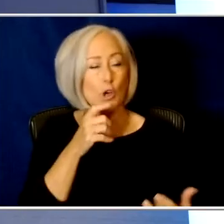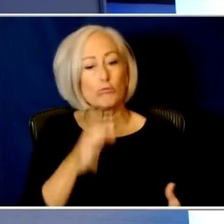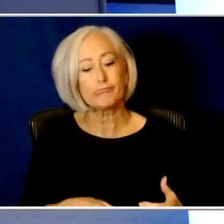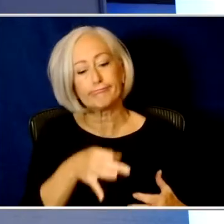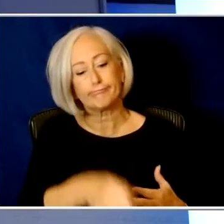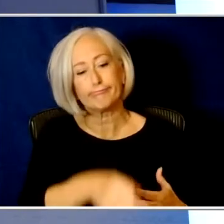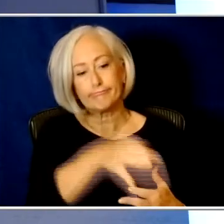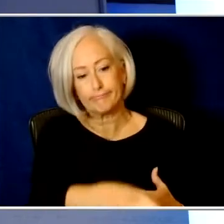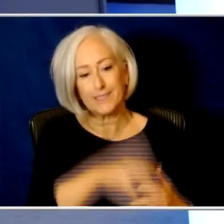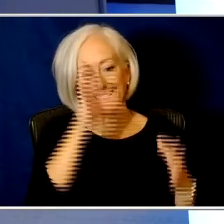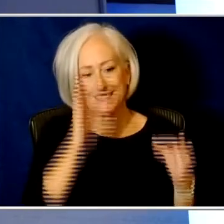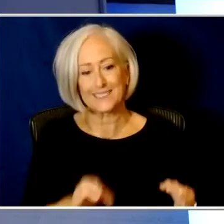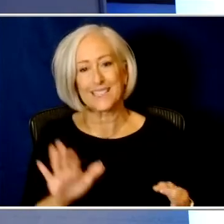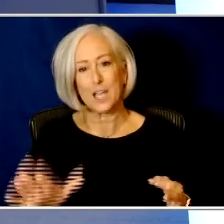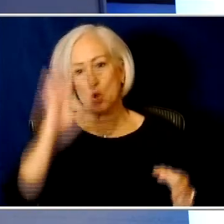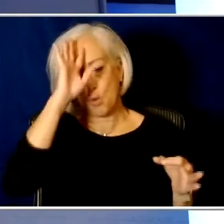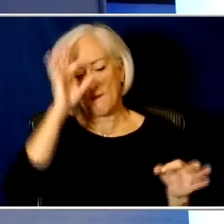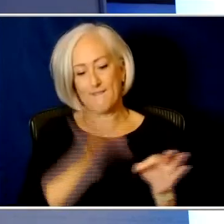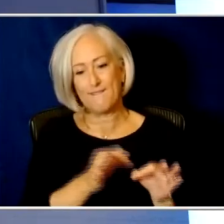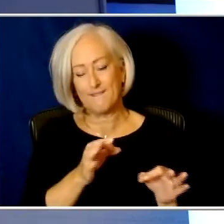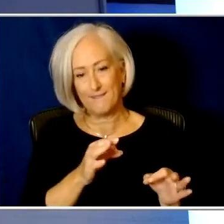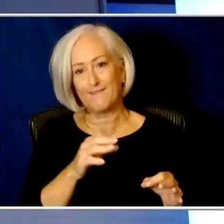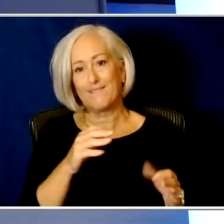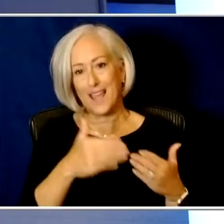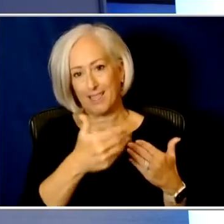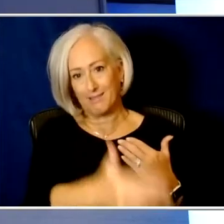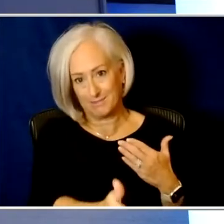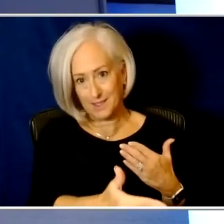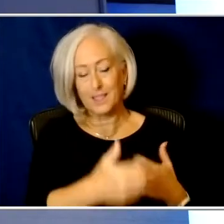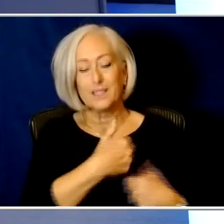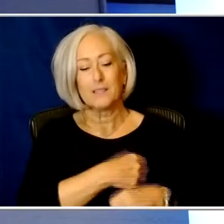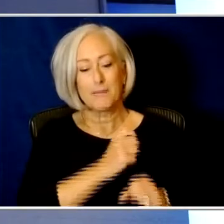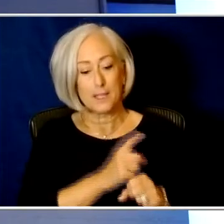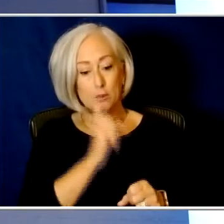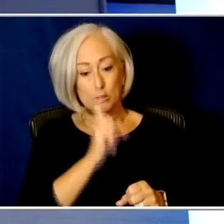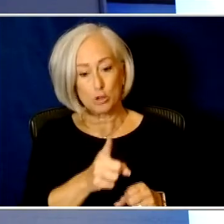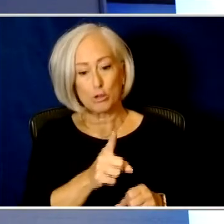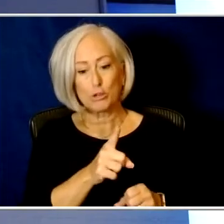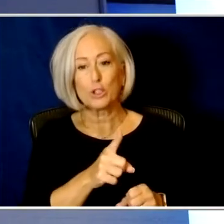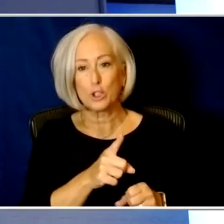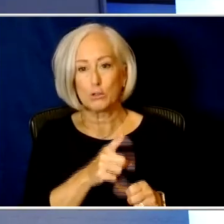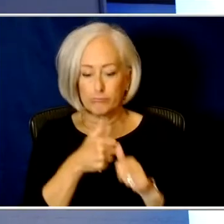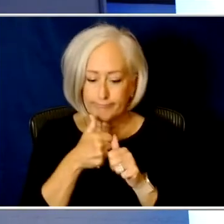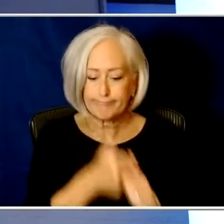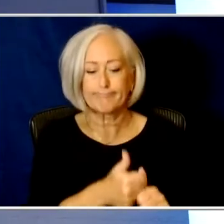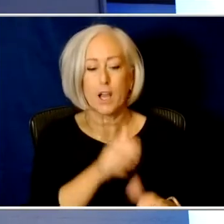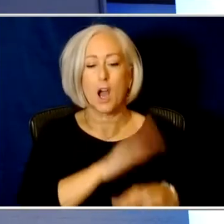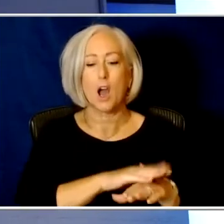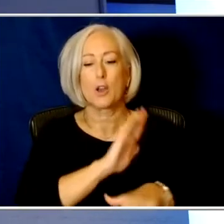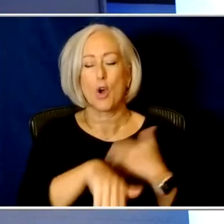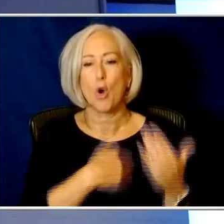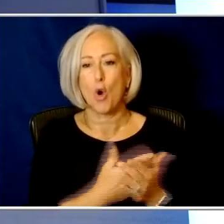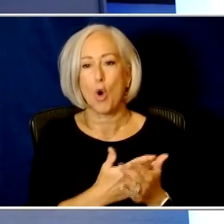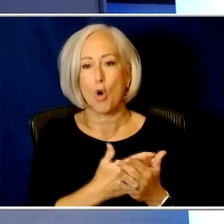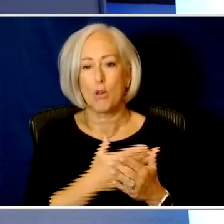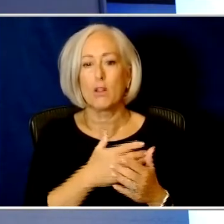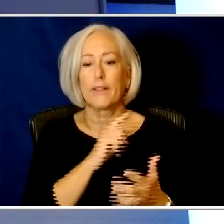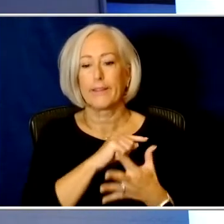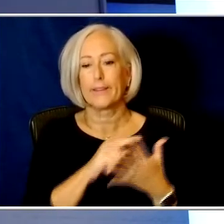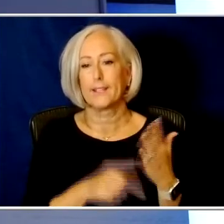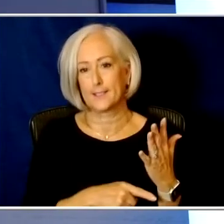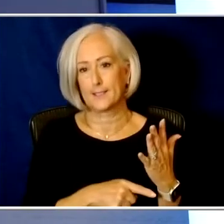cures. But the body is interesting in the way that it functions. So we're moving towards that goal in terms